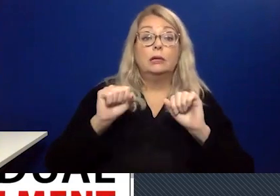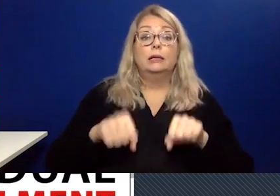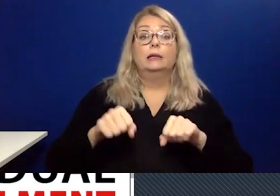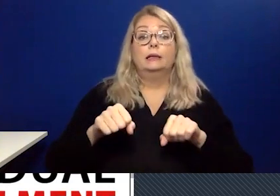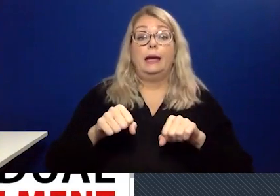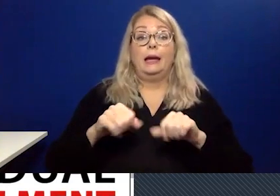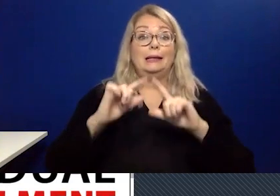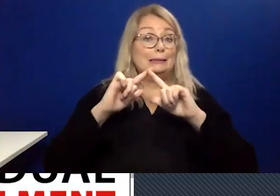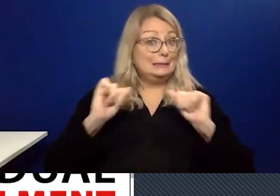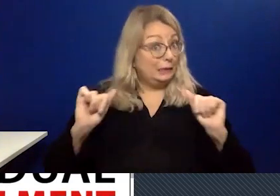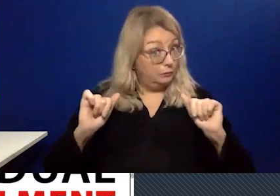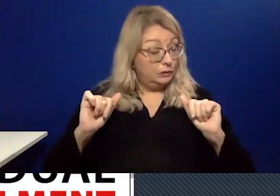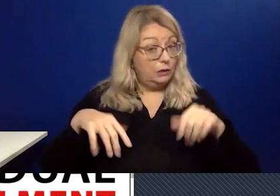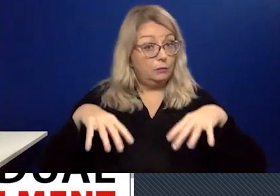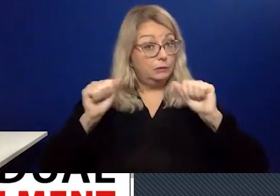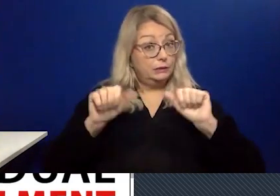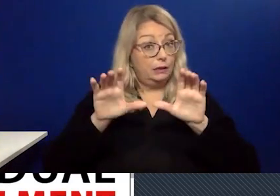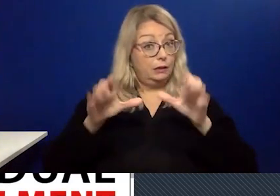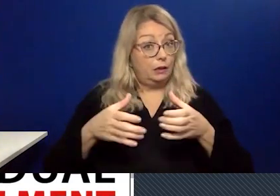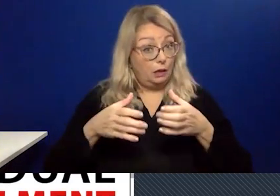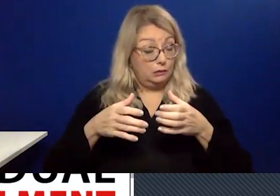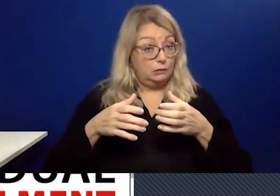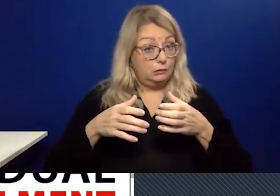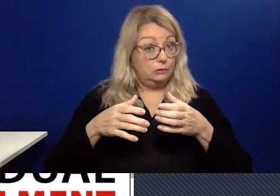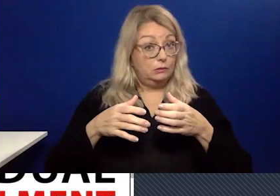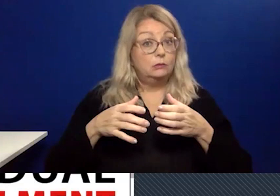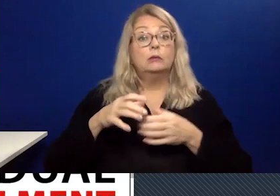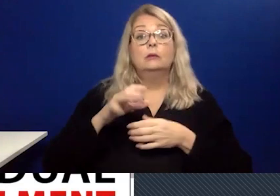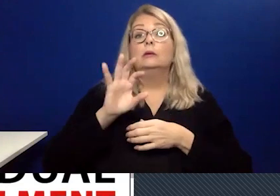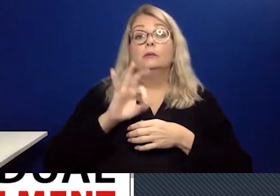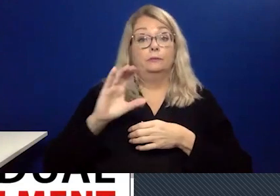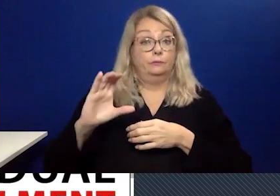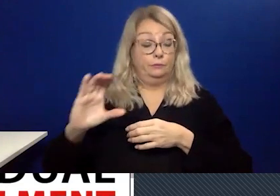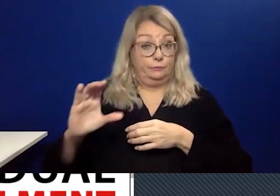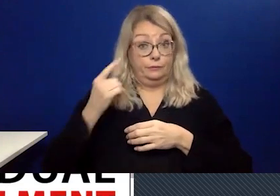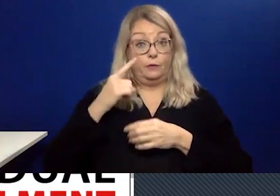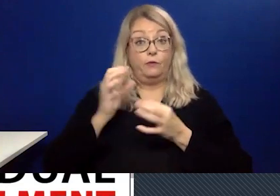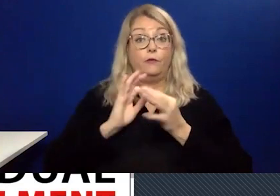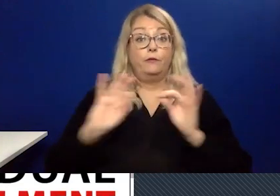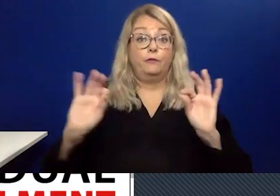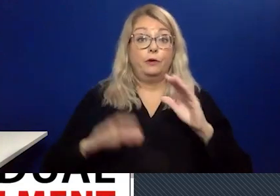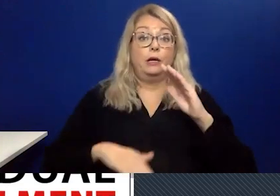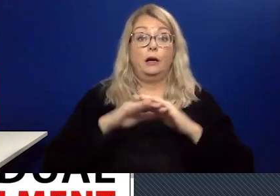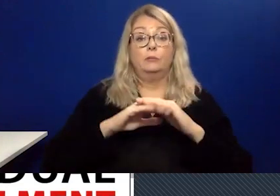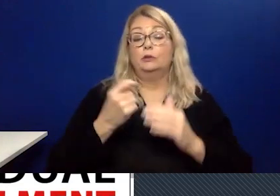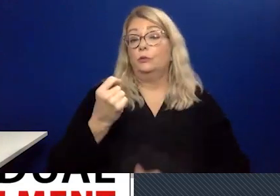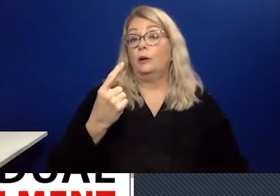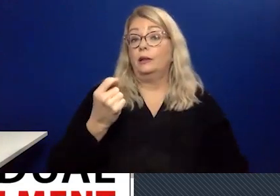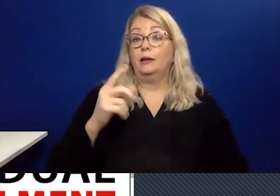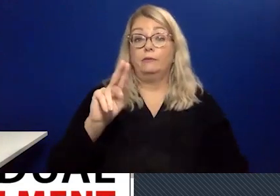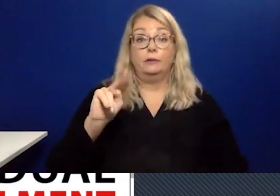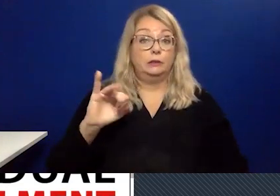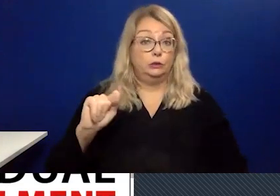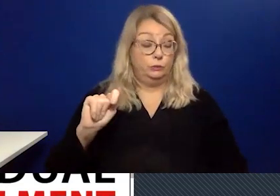City College or any of our classes, wherever we offer them, for free up to 11 units. So